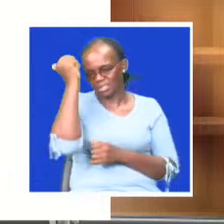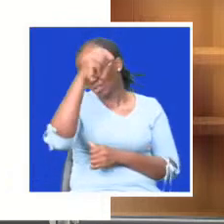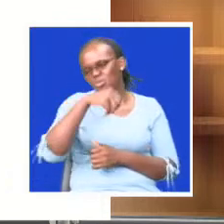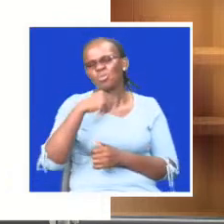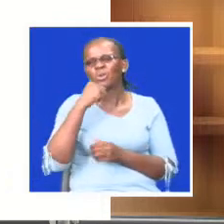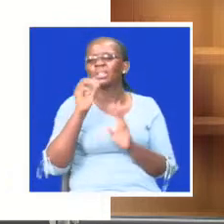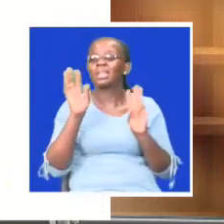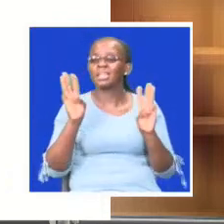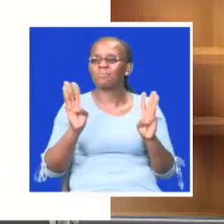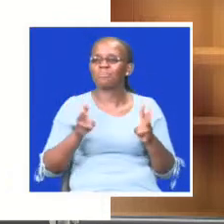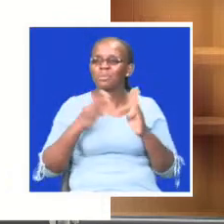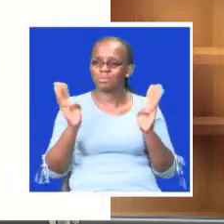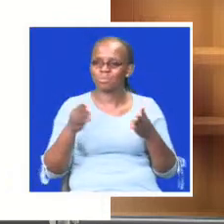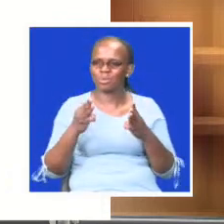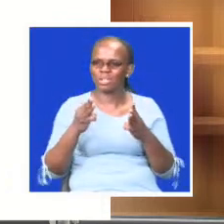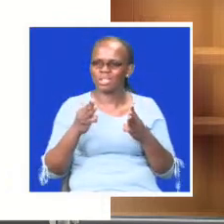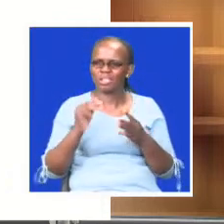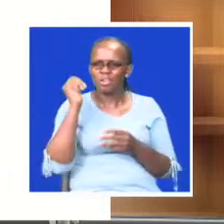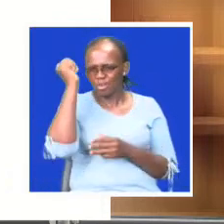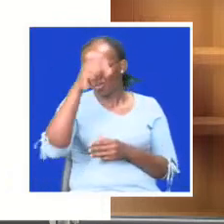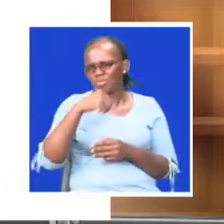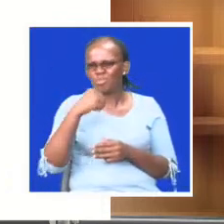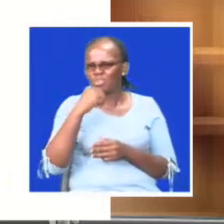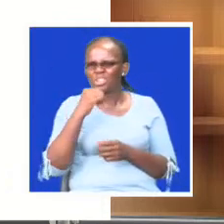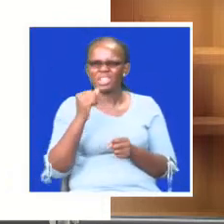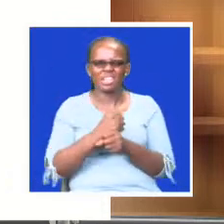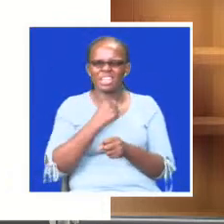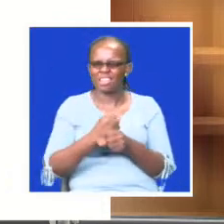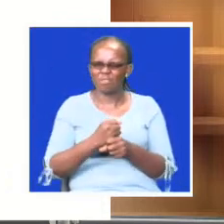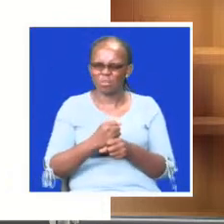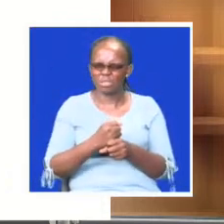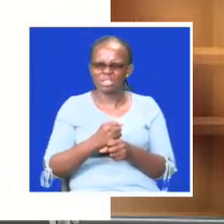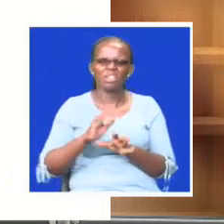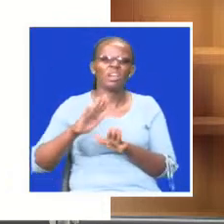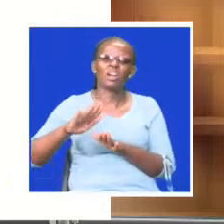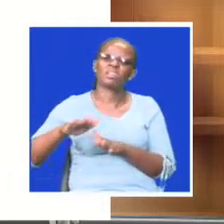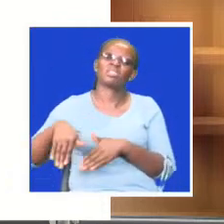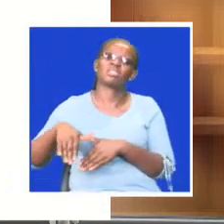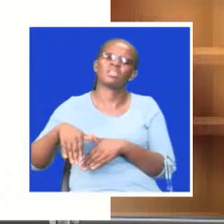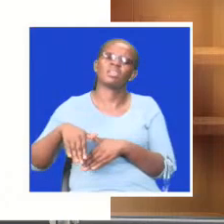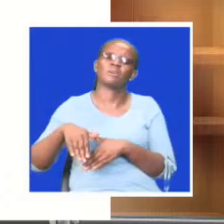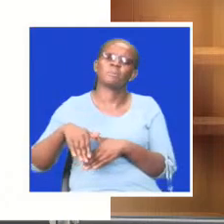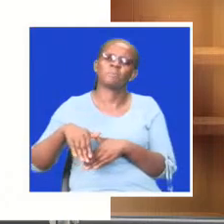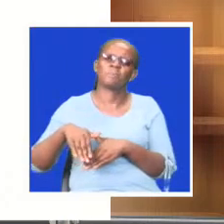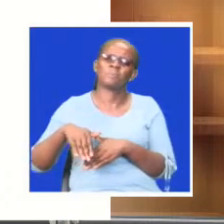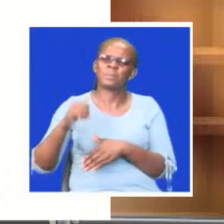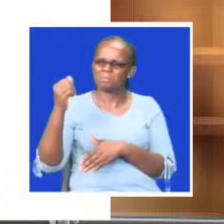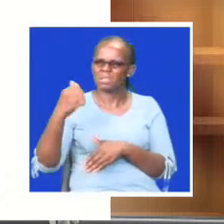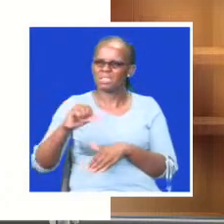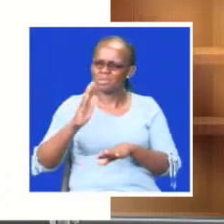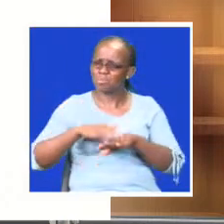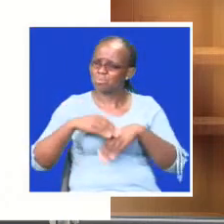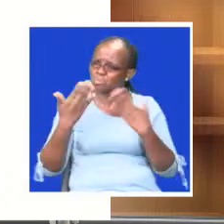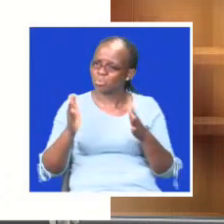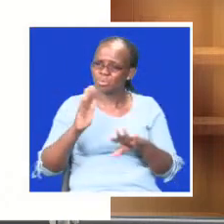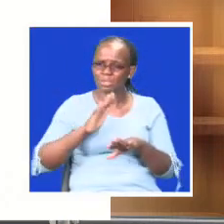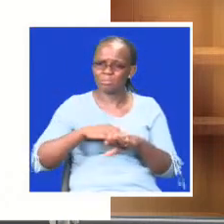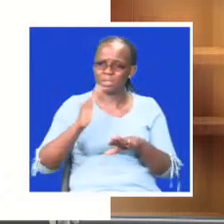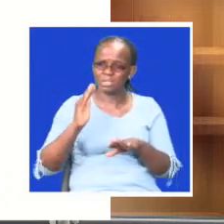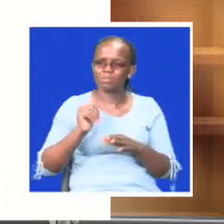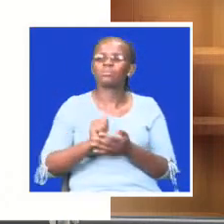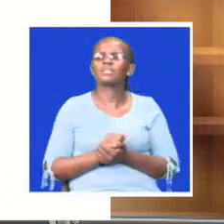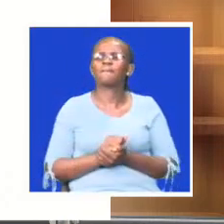So, therefore, God will never leave sin unpunished. That's why he punished the